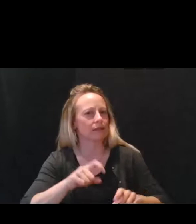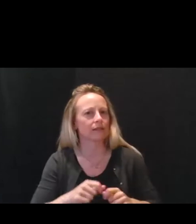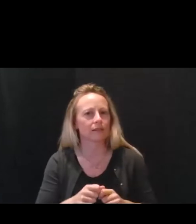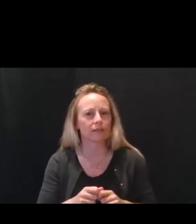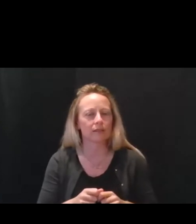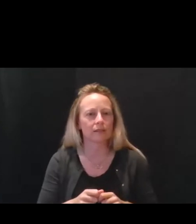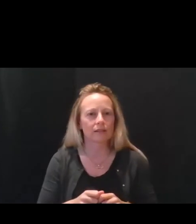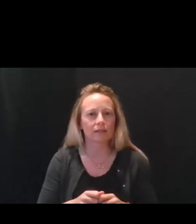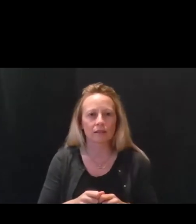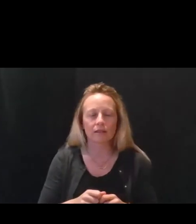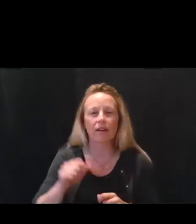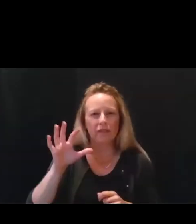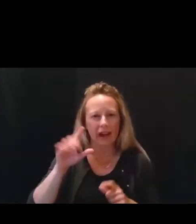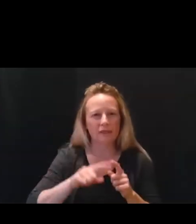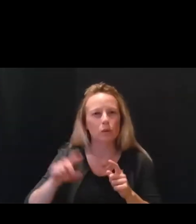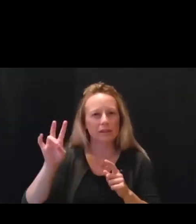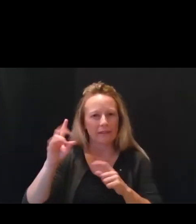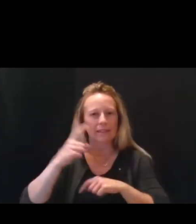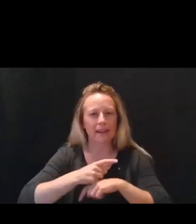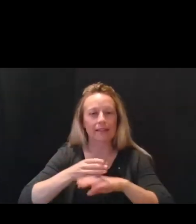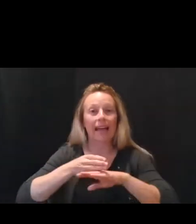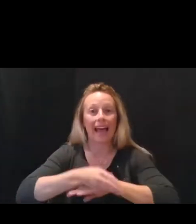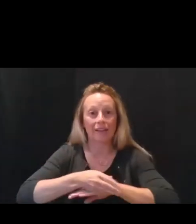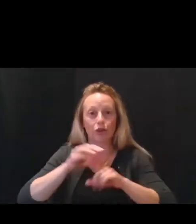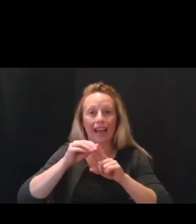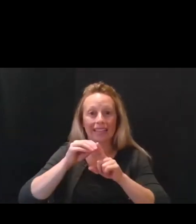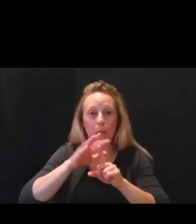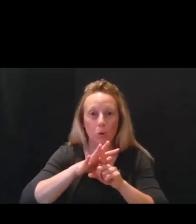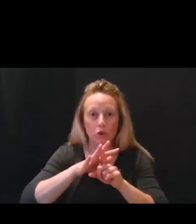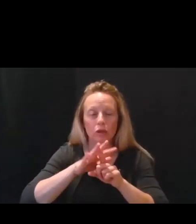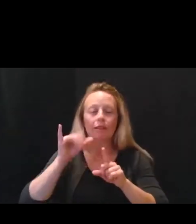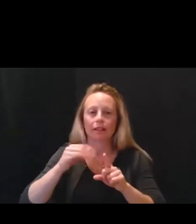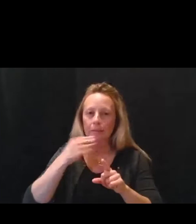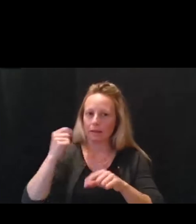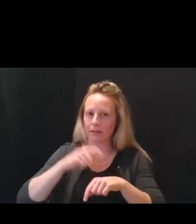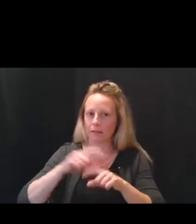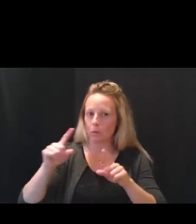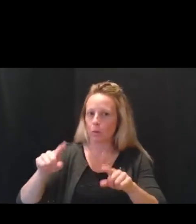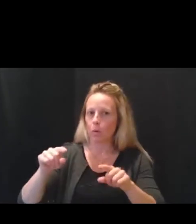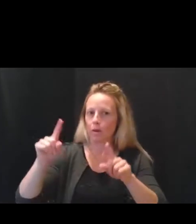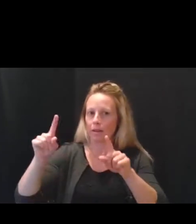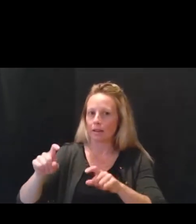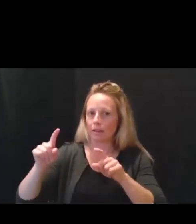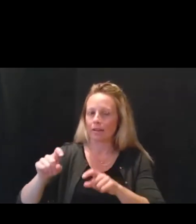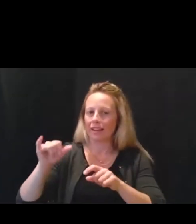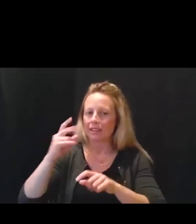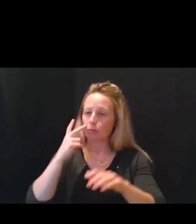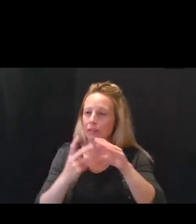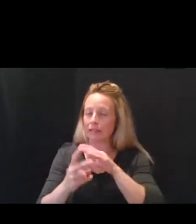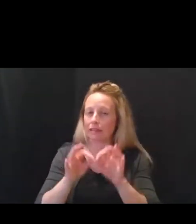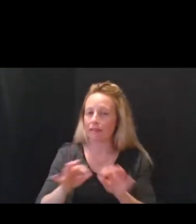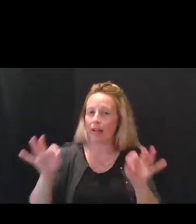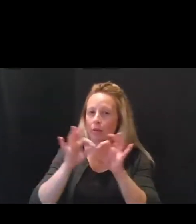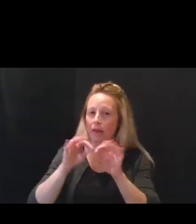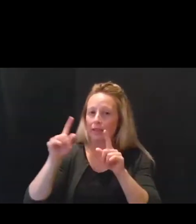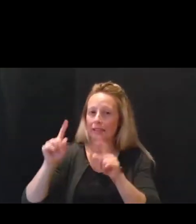So 5 to 7 days after exposure is what typically has been seen that the predictive value of this test is going to be higher. So you